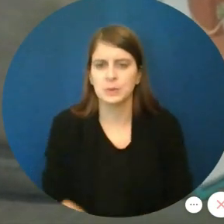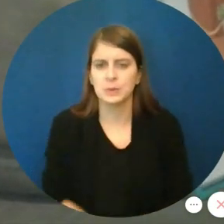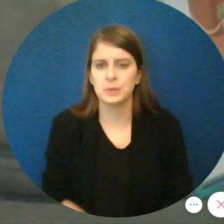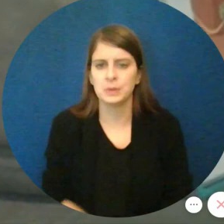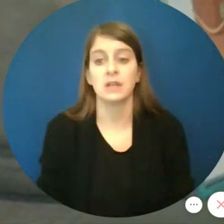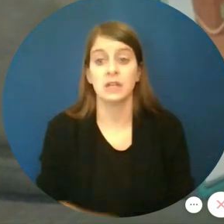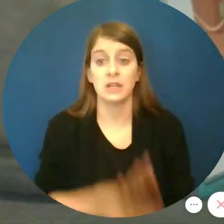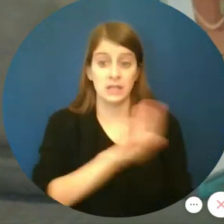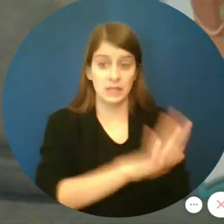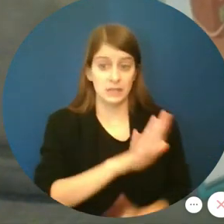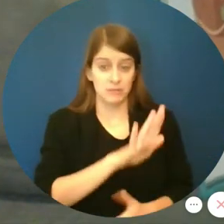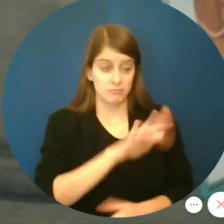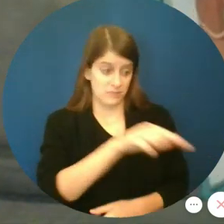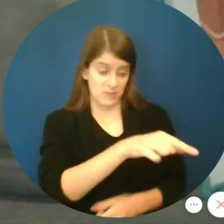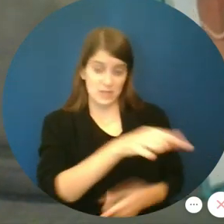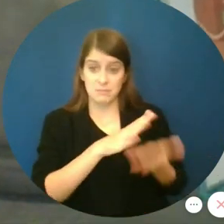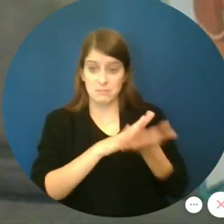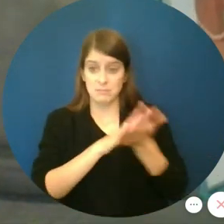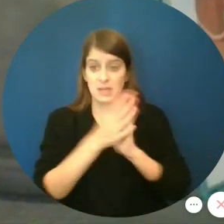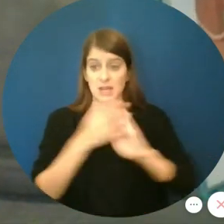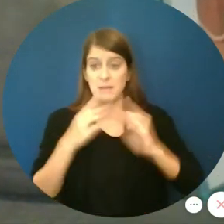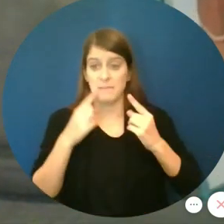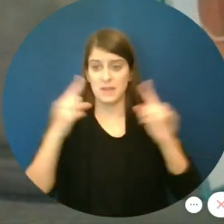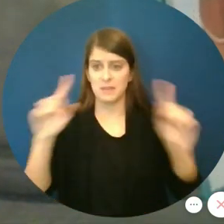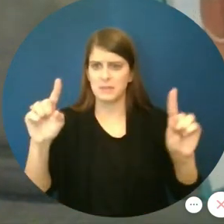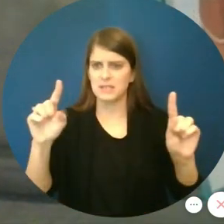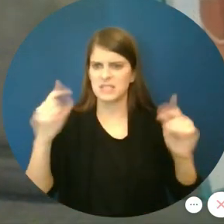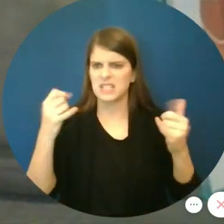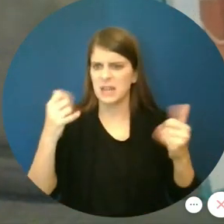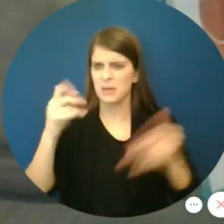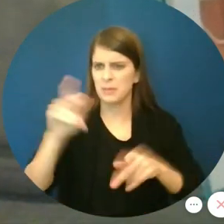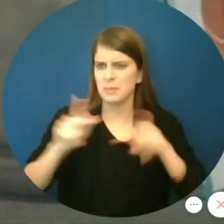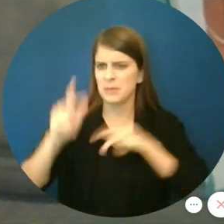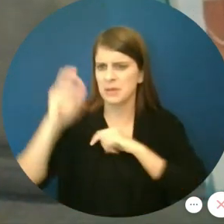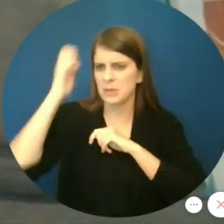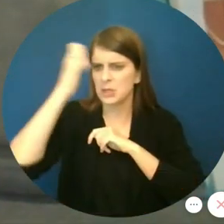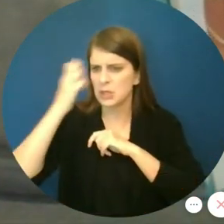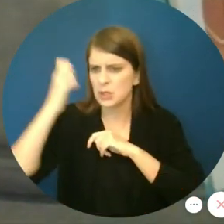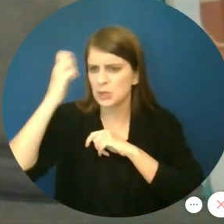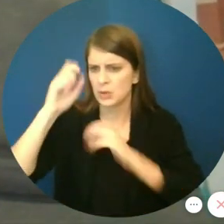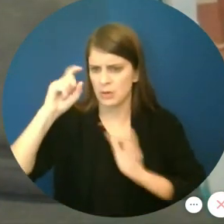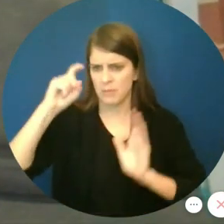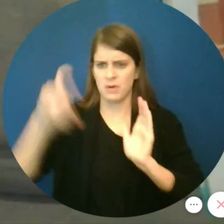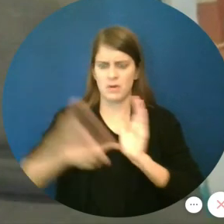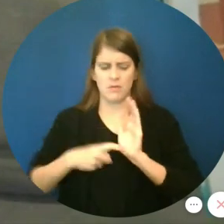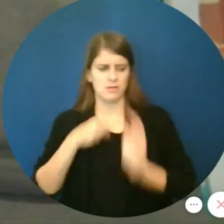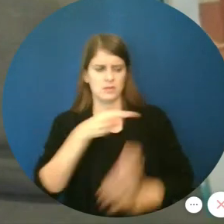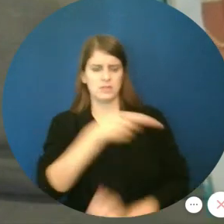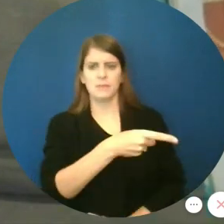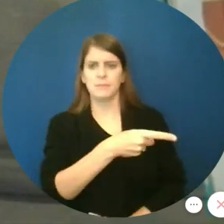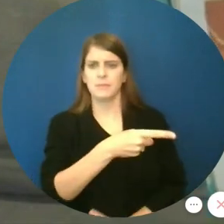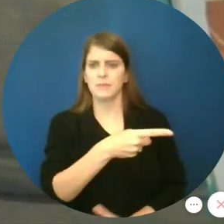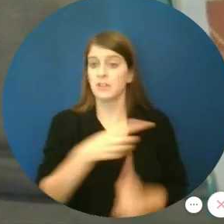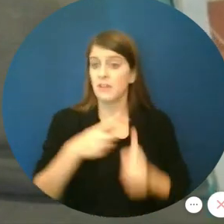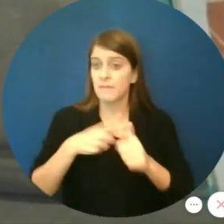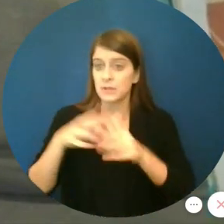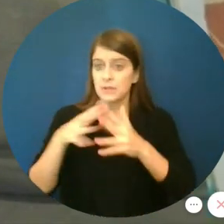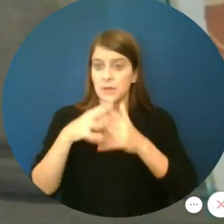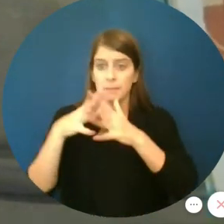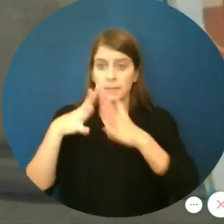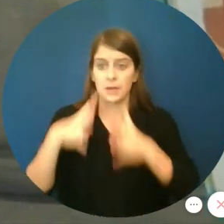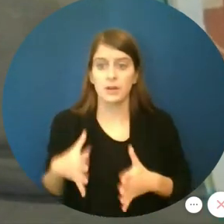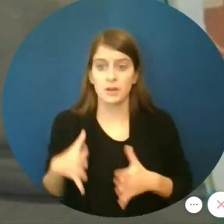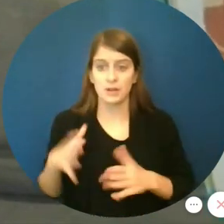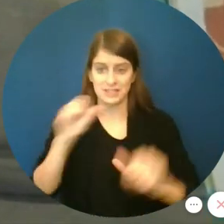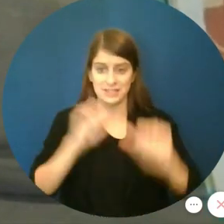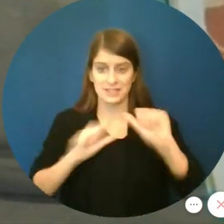reputation grew, Ernest's ideas caught the attention of scientists around the world. He was the first American research scientist